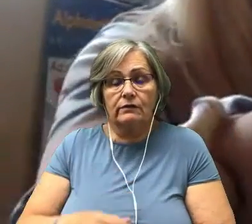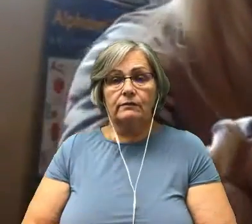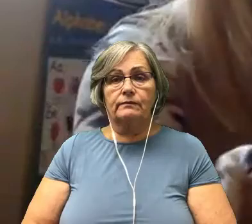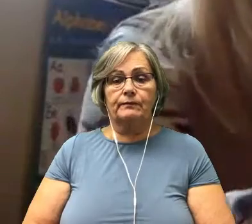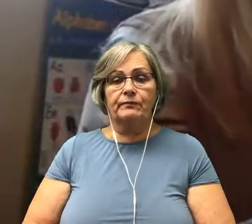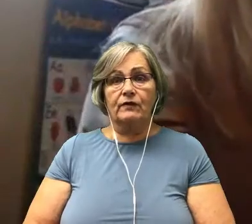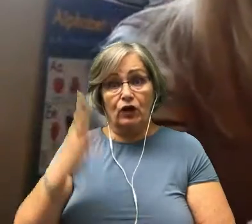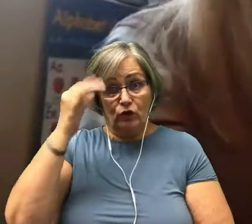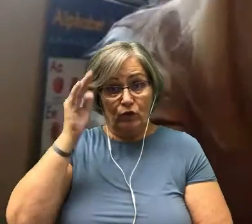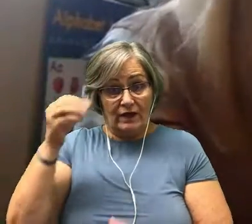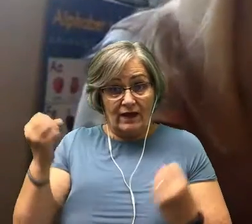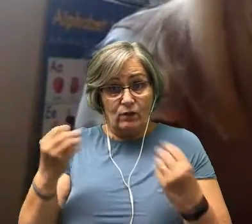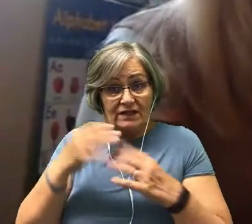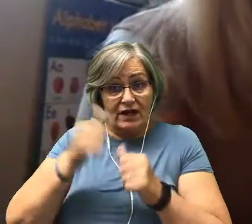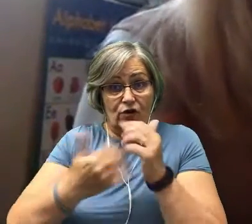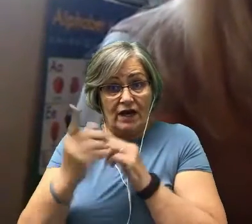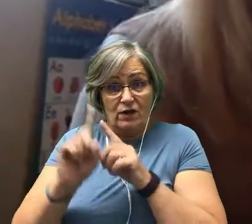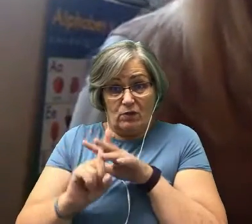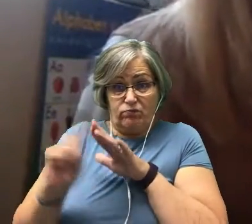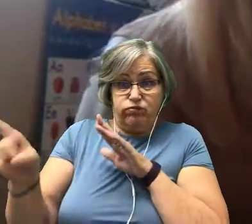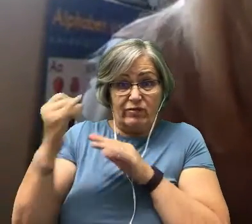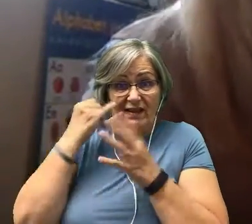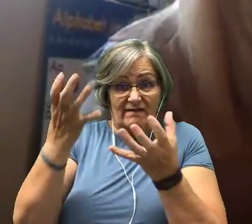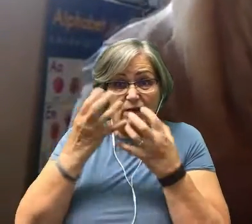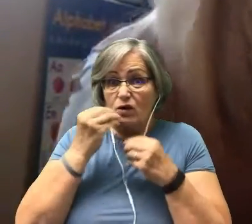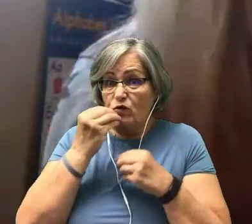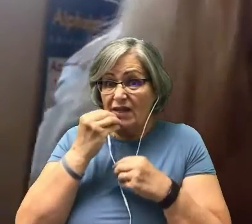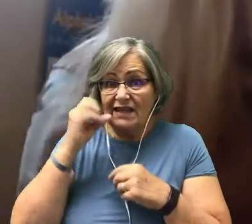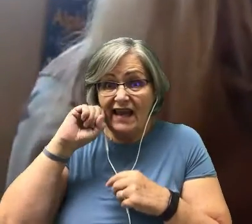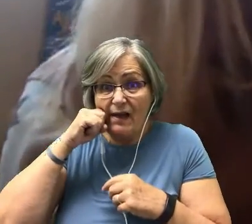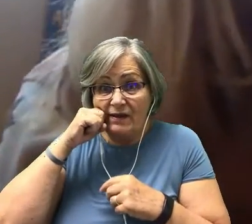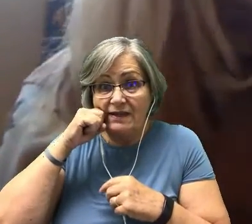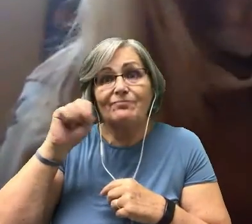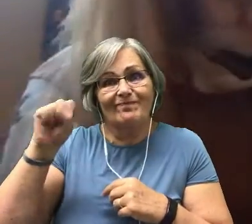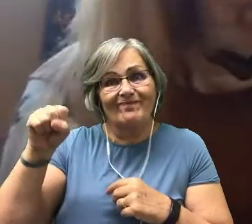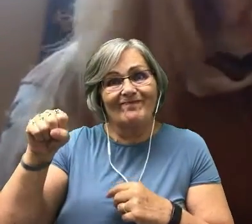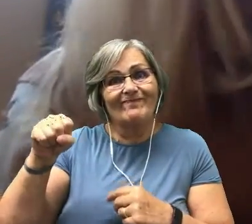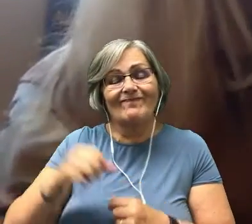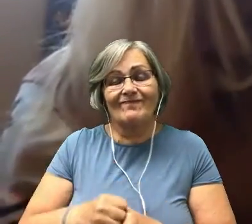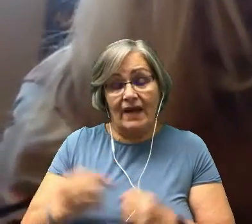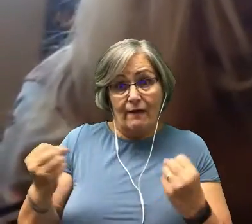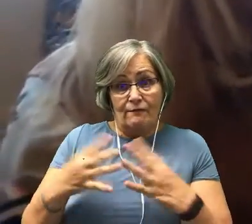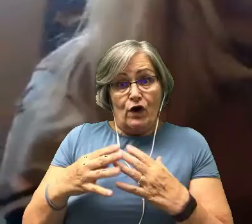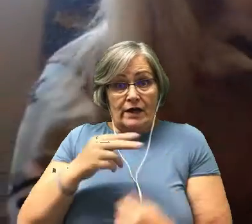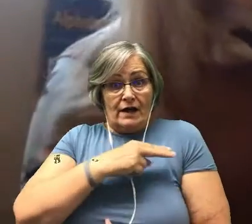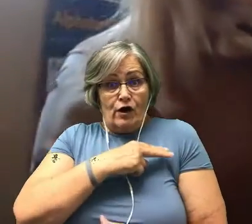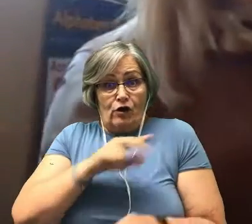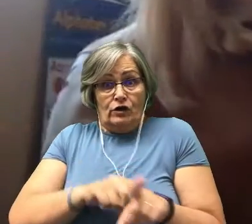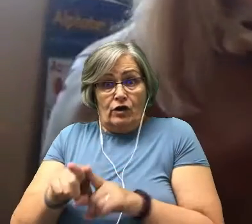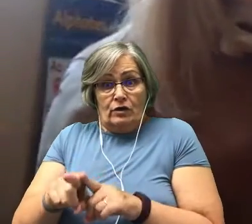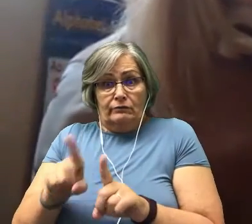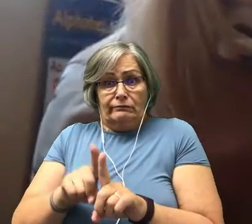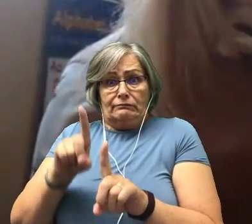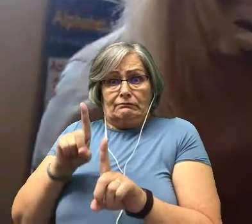Do you think that'll scare anyone away that wants the apples? I think so. It even frightened Harold. He